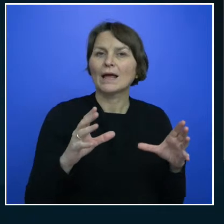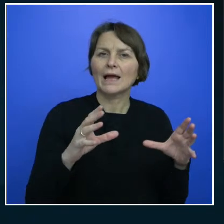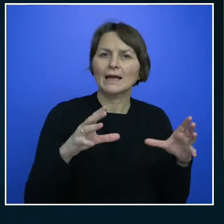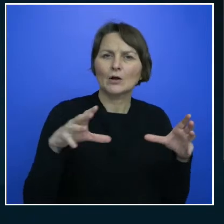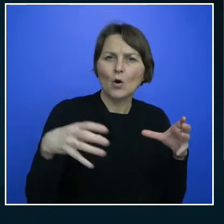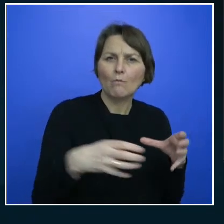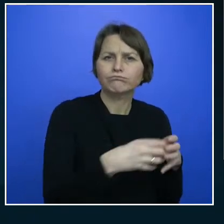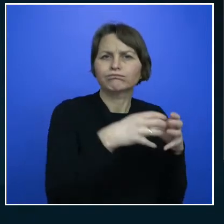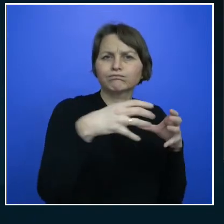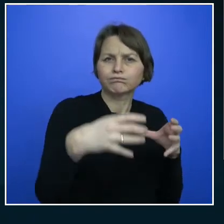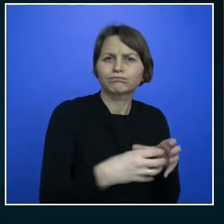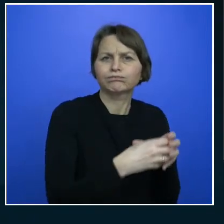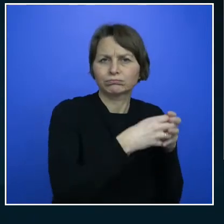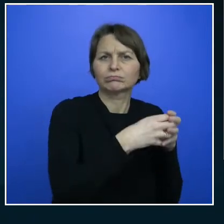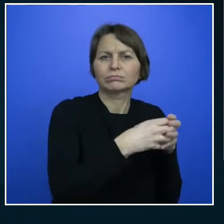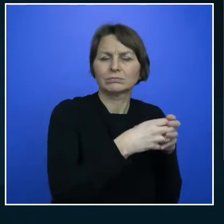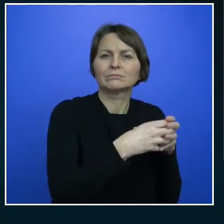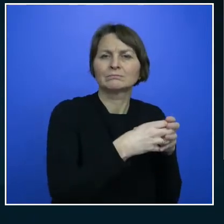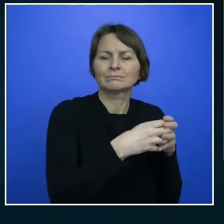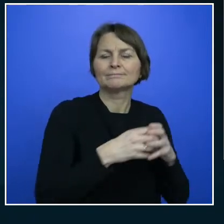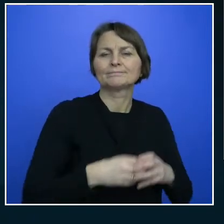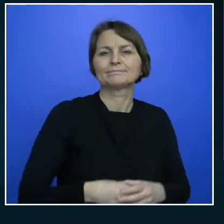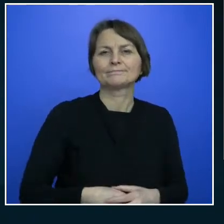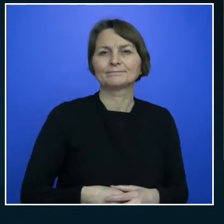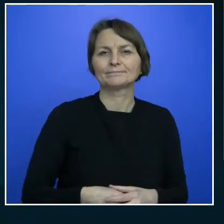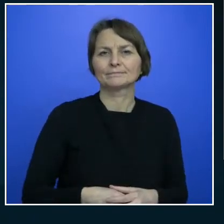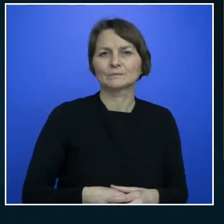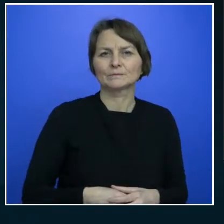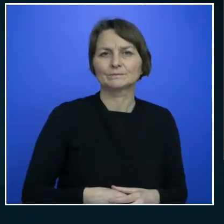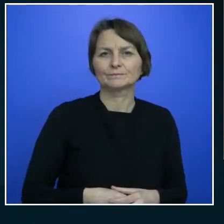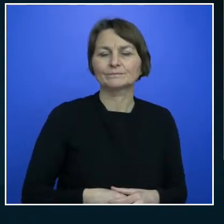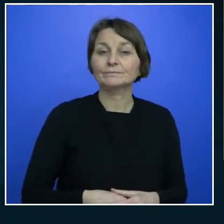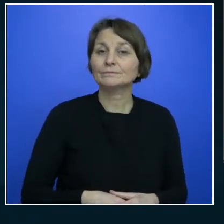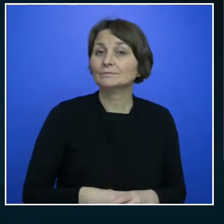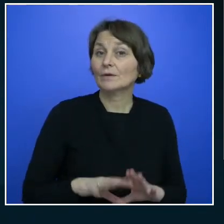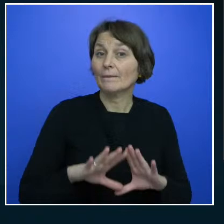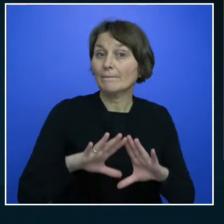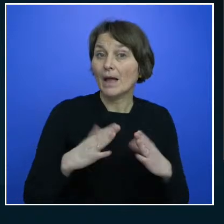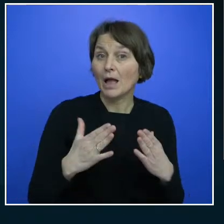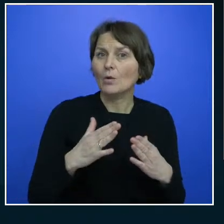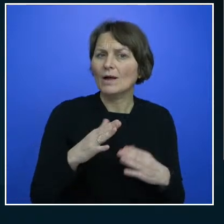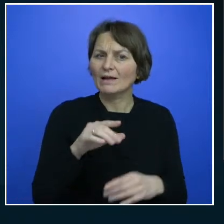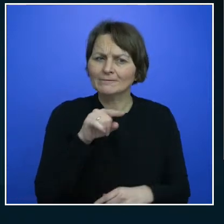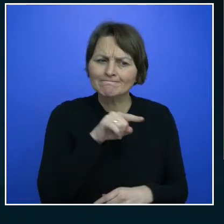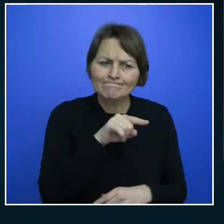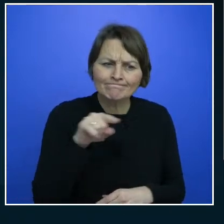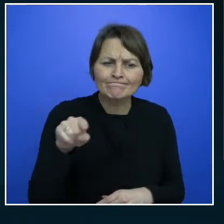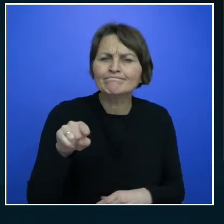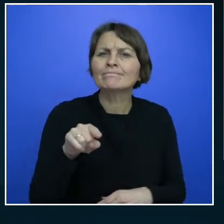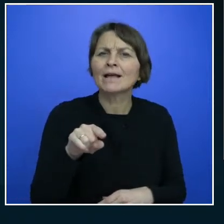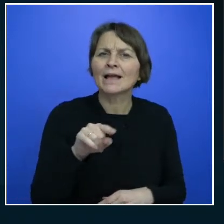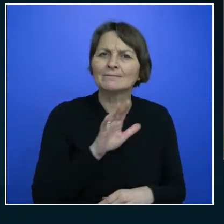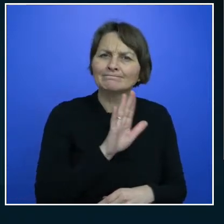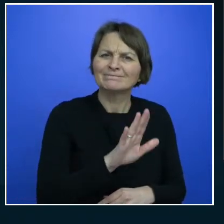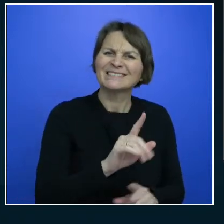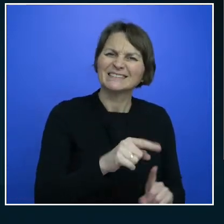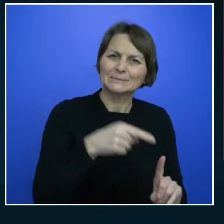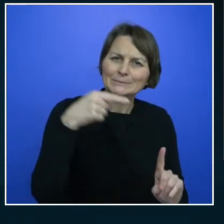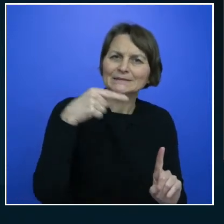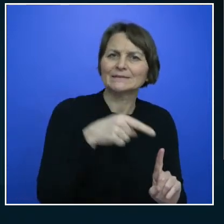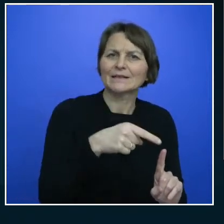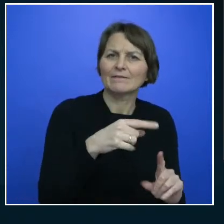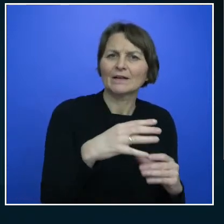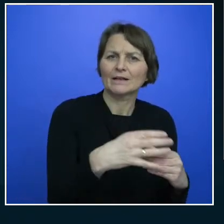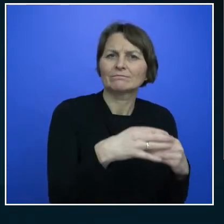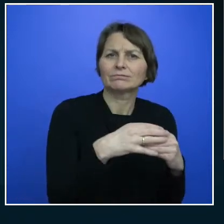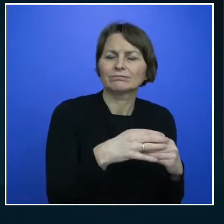do is you take archetypes, and there you make, for example, a talk bundle.